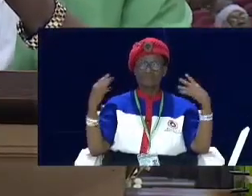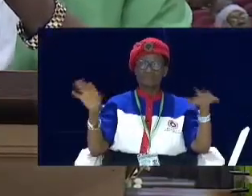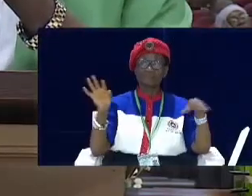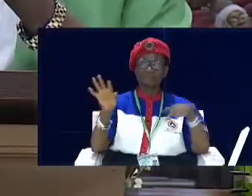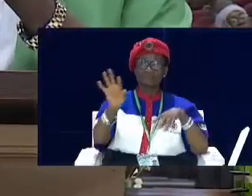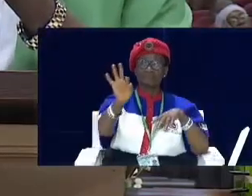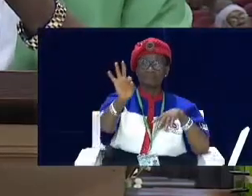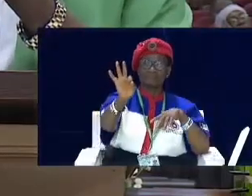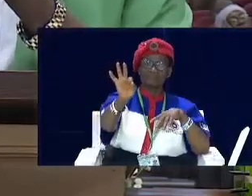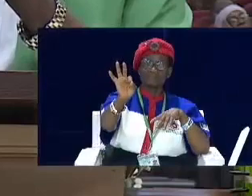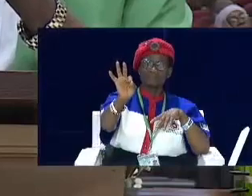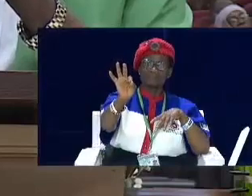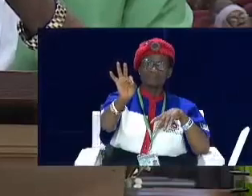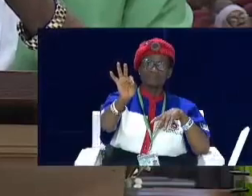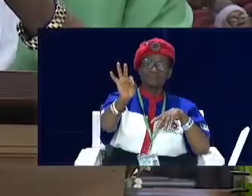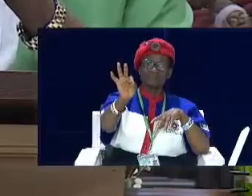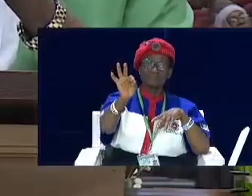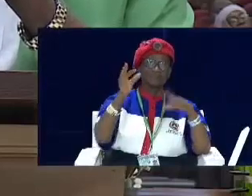Nine. Eson.